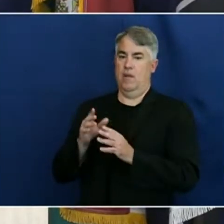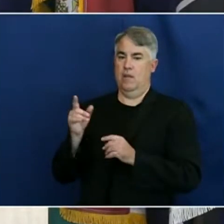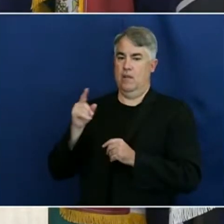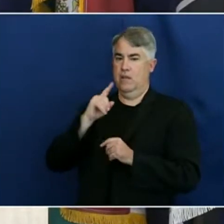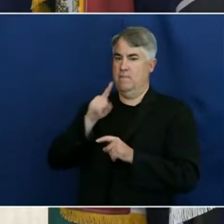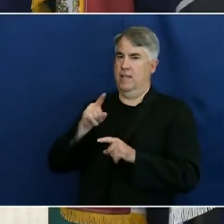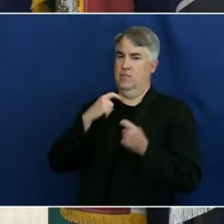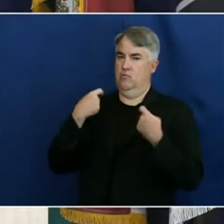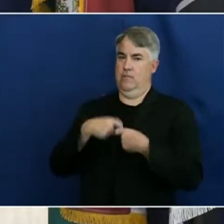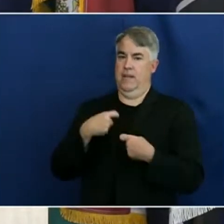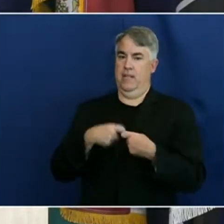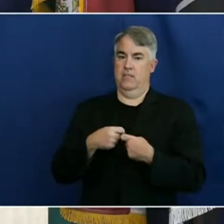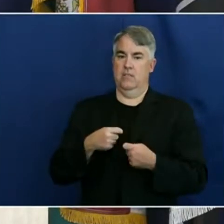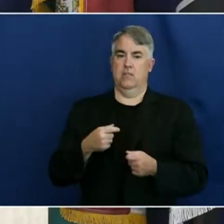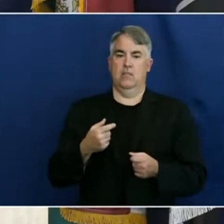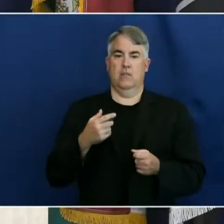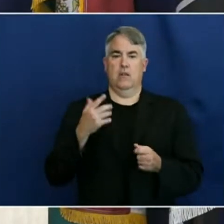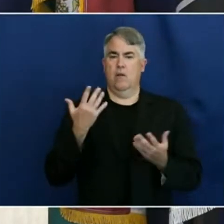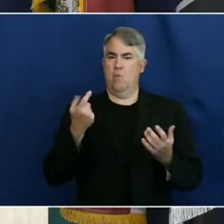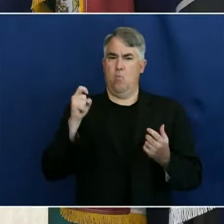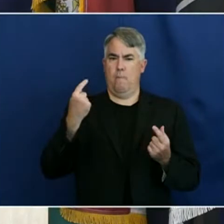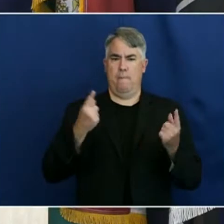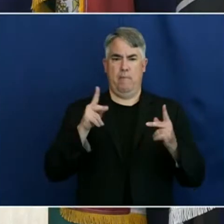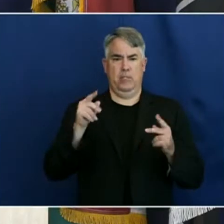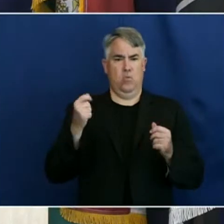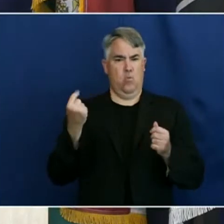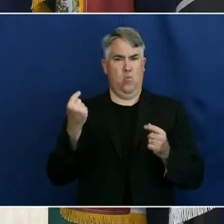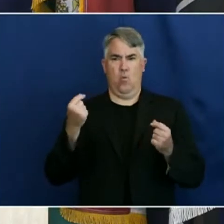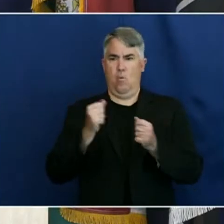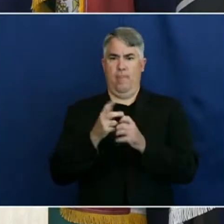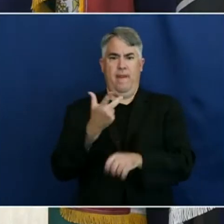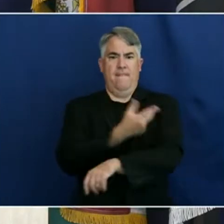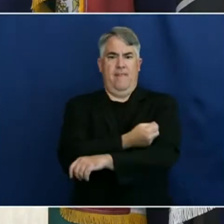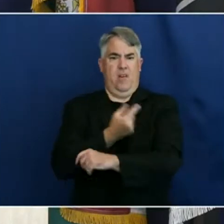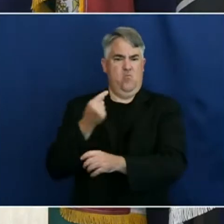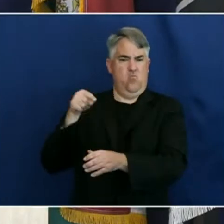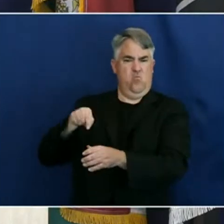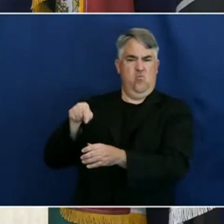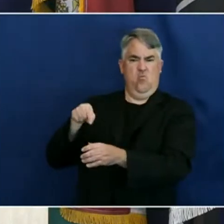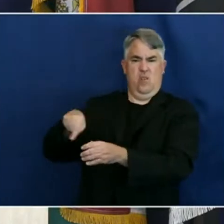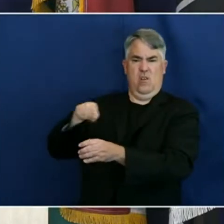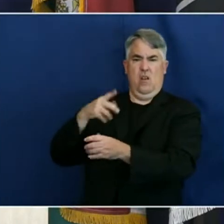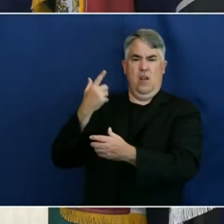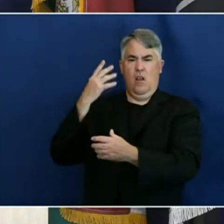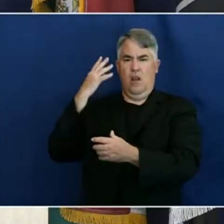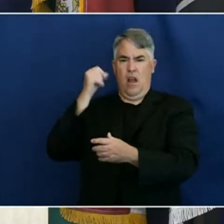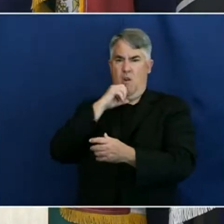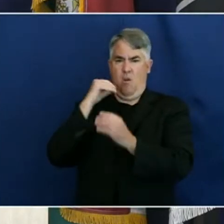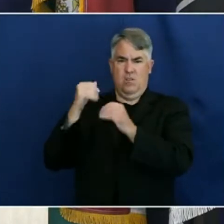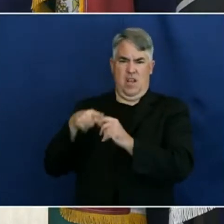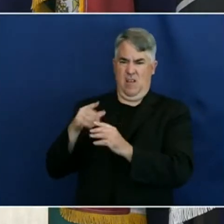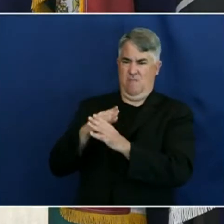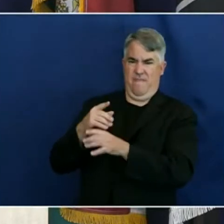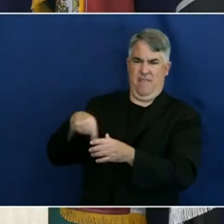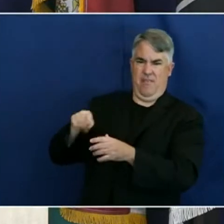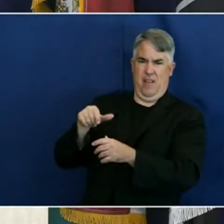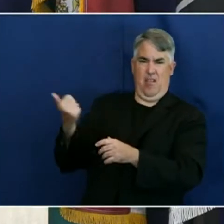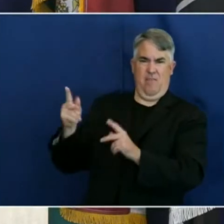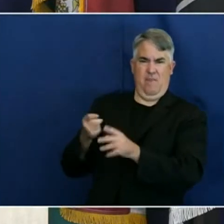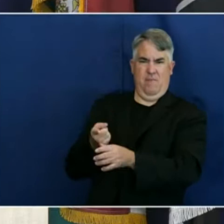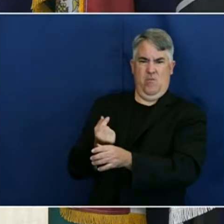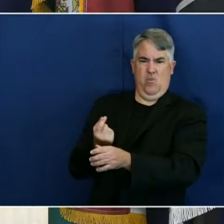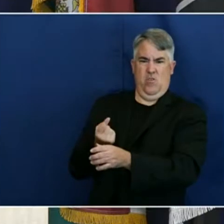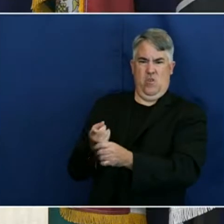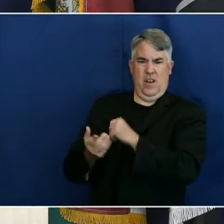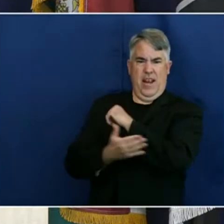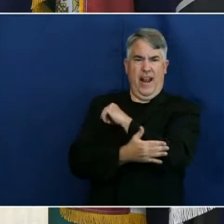who haven't been vaccinated keep in mind when engaging in orange tier activities to not put others at risk? What is the county monitoring to